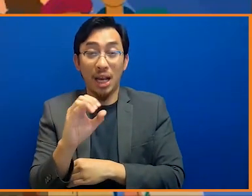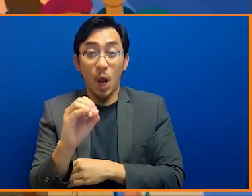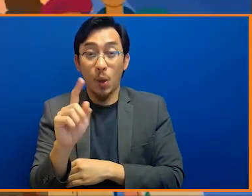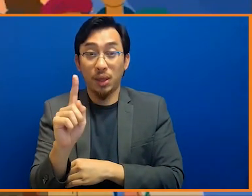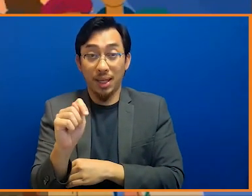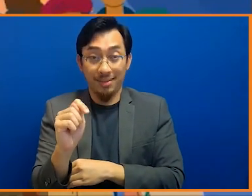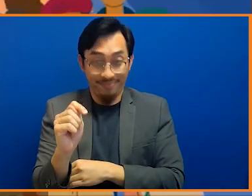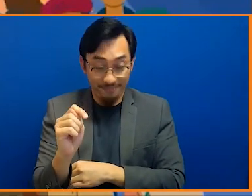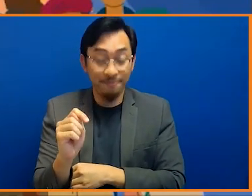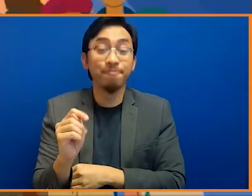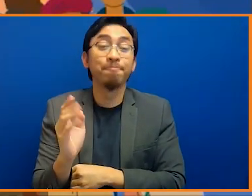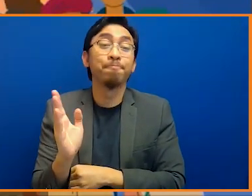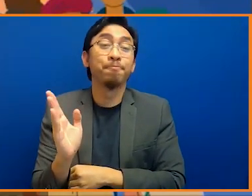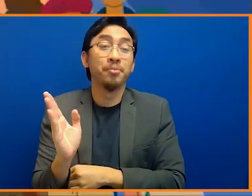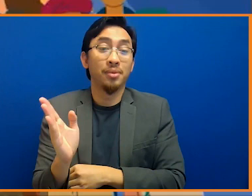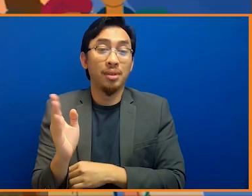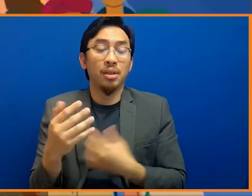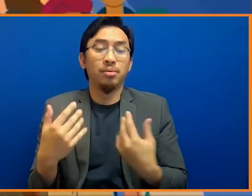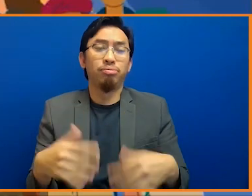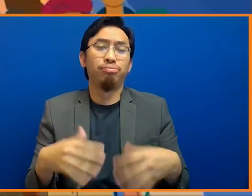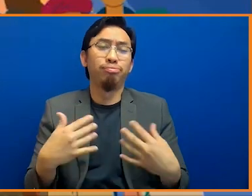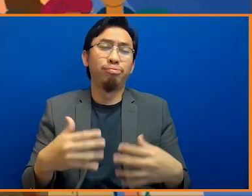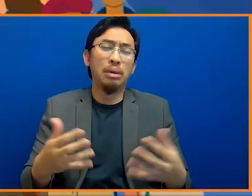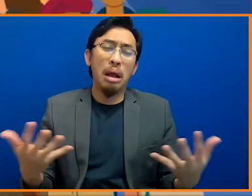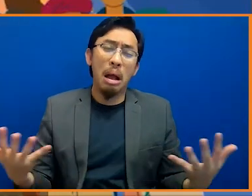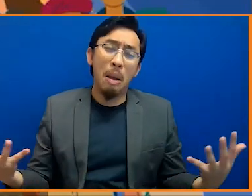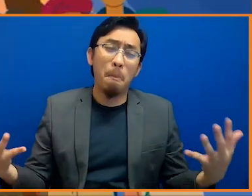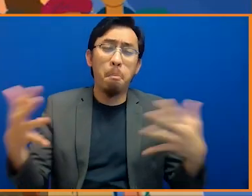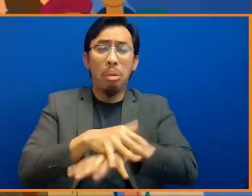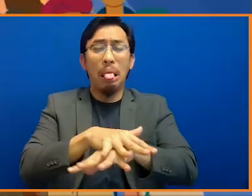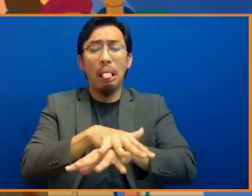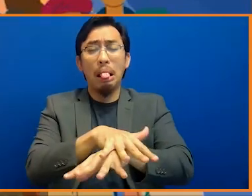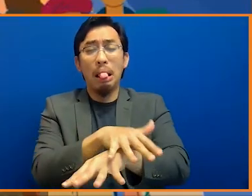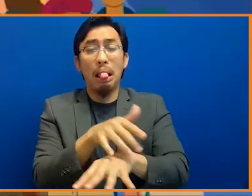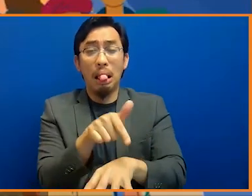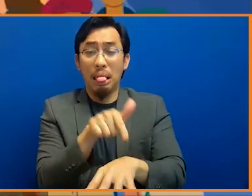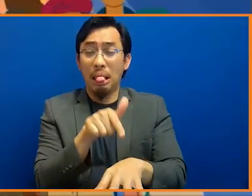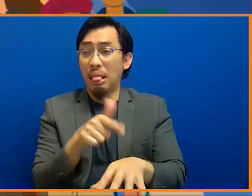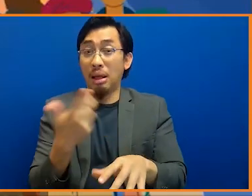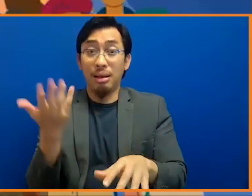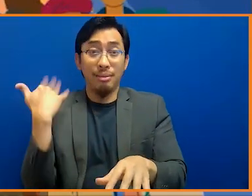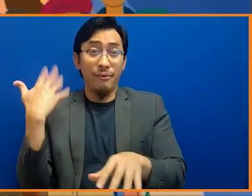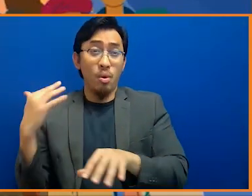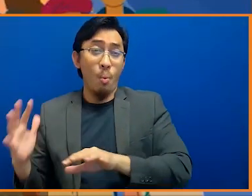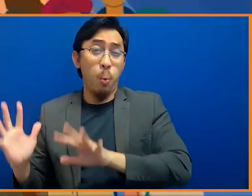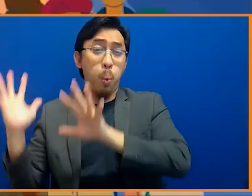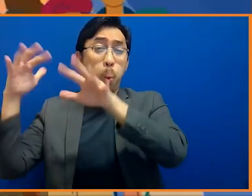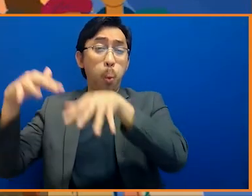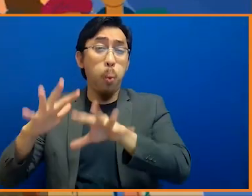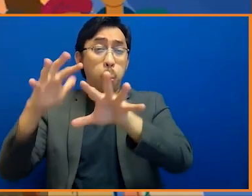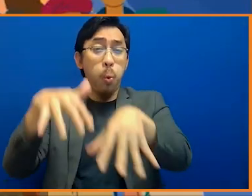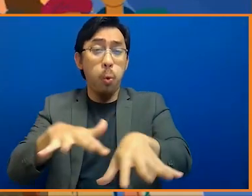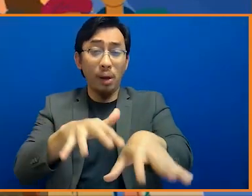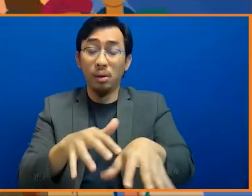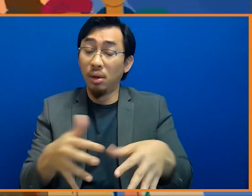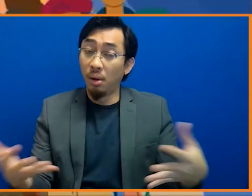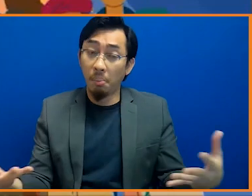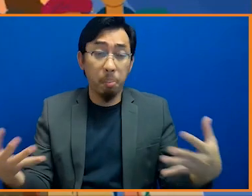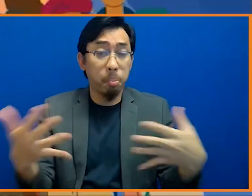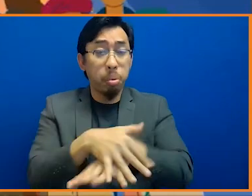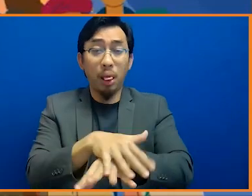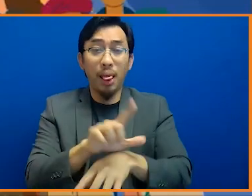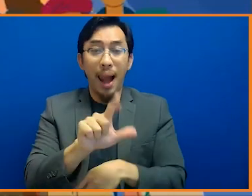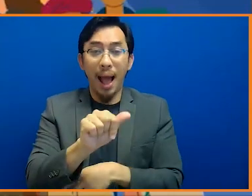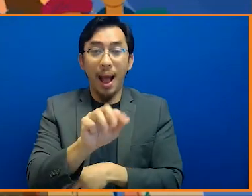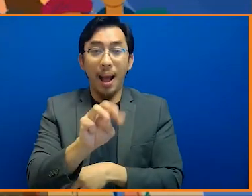sustain a massive destructive effects of the tsunami, like the one in Loonga over here, sorry, Lampu